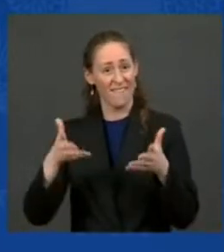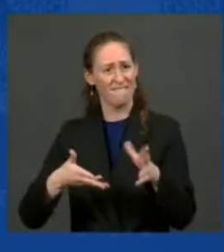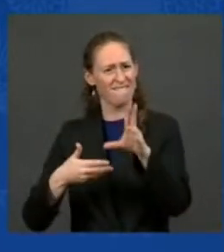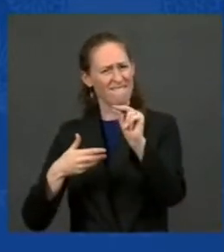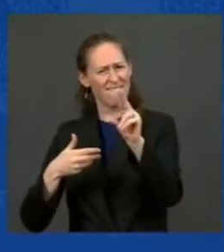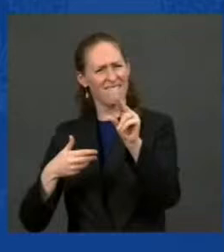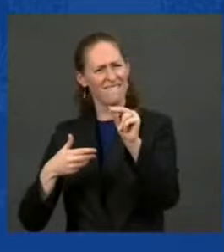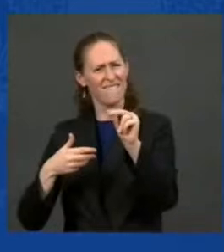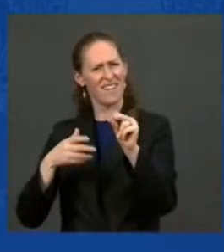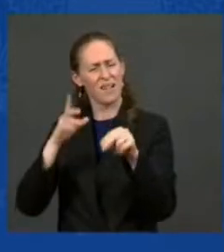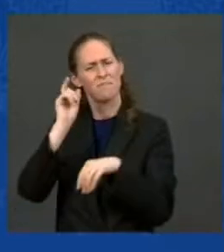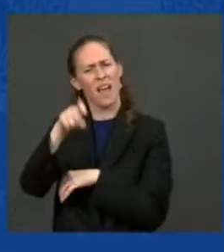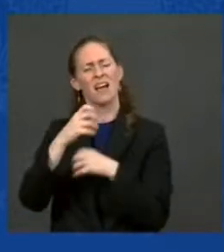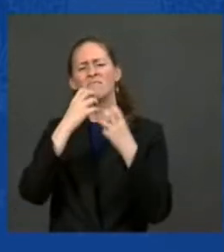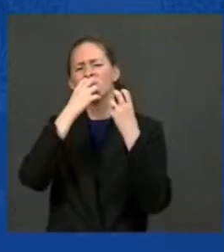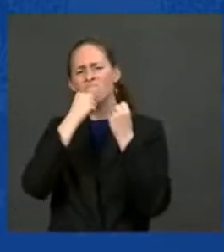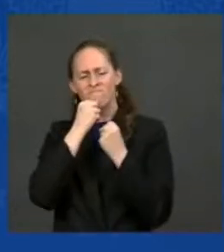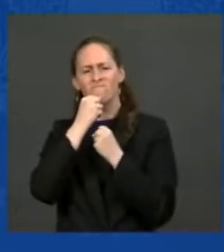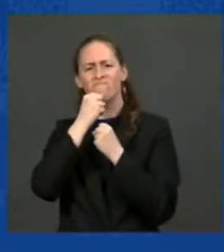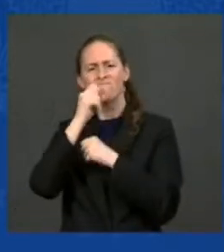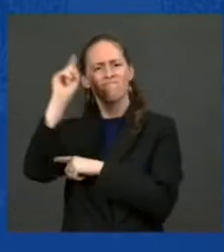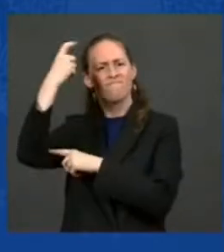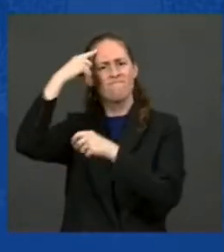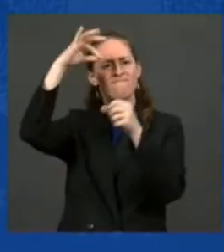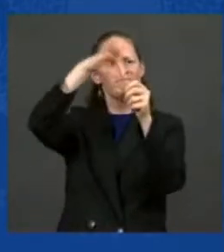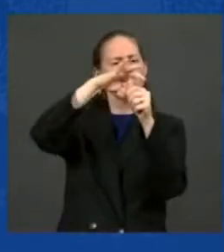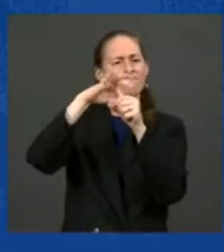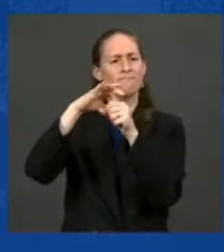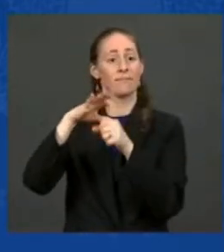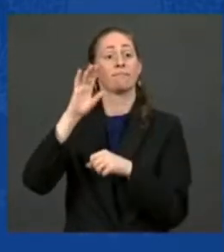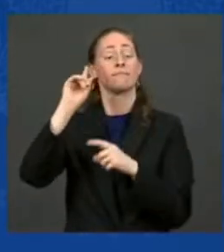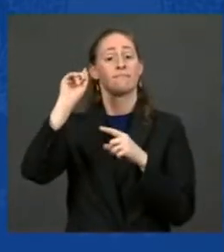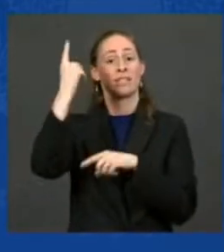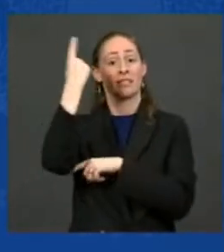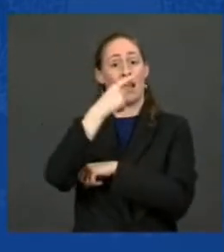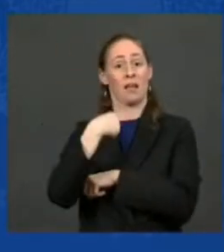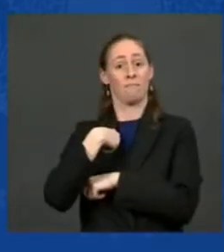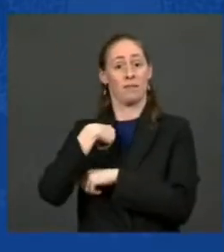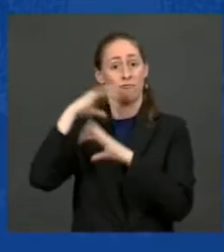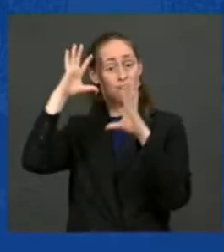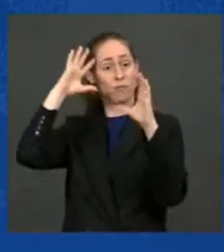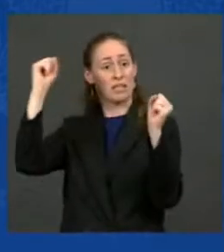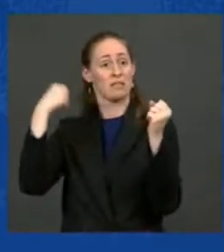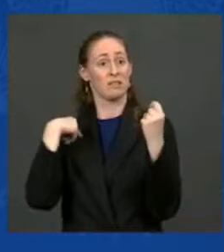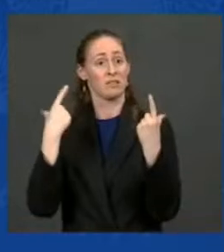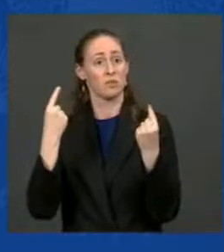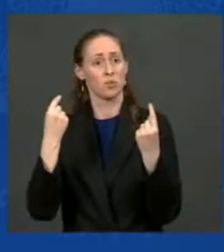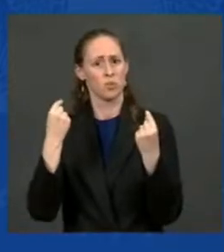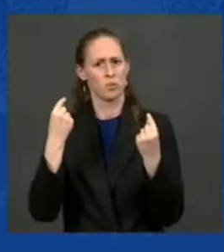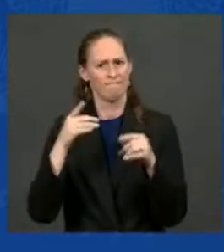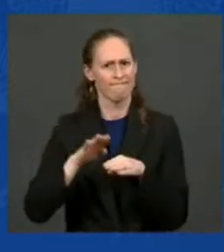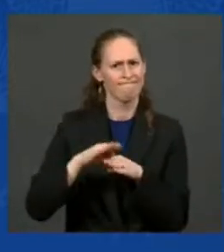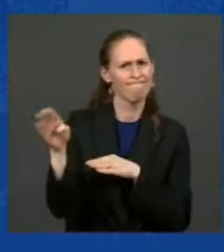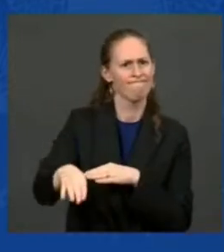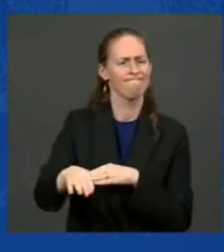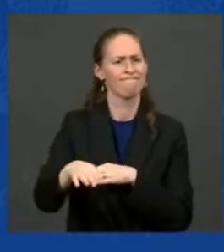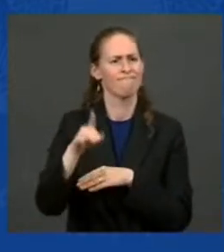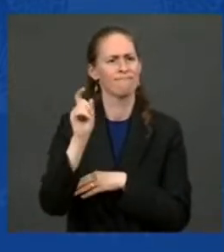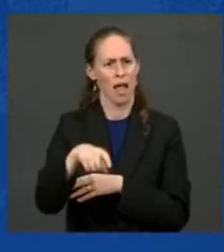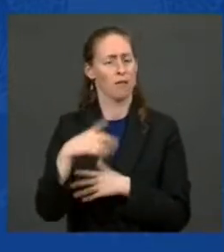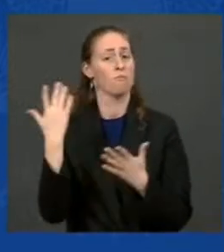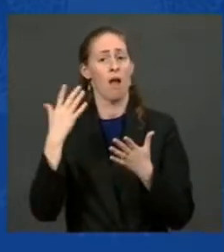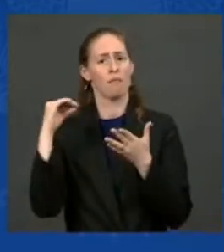That's why from day one of my administration, I've taken concrete steps to put human rights back at the center of our foreign policy and